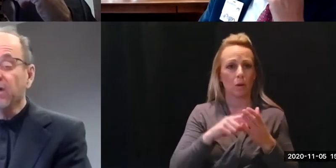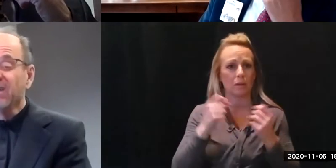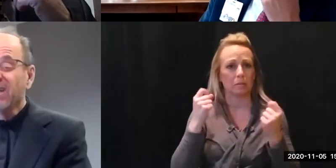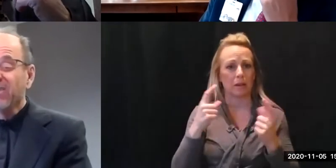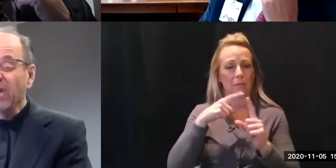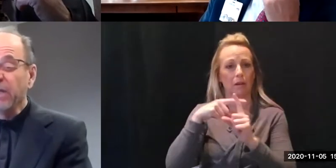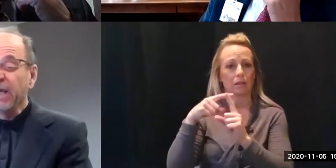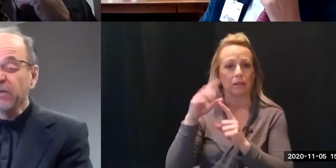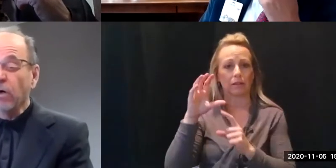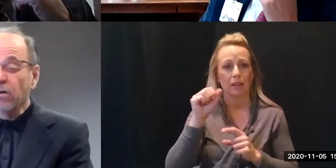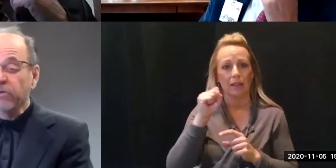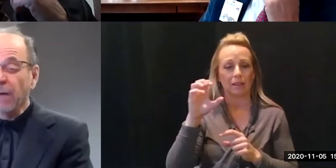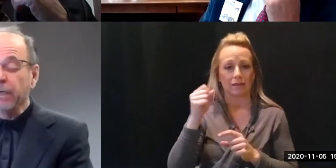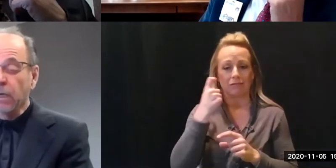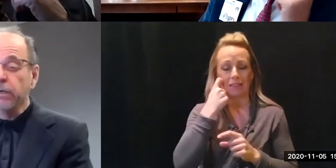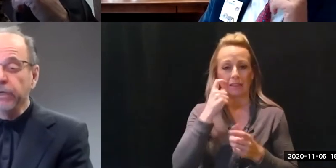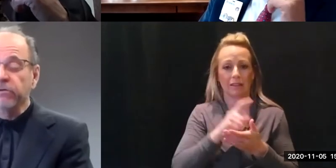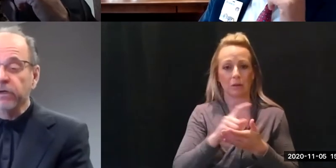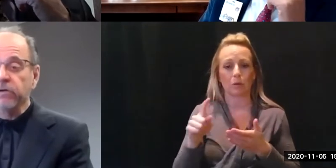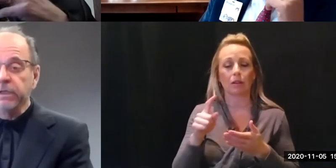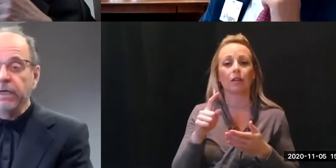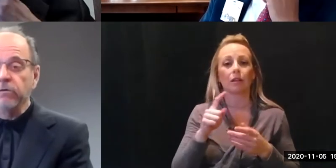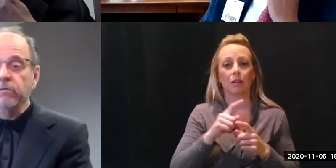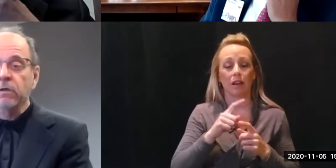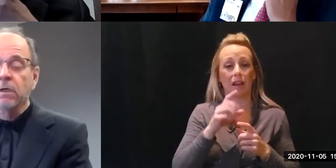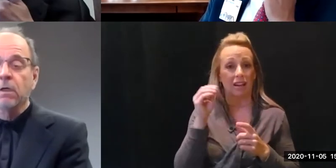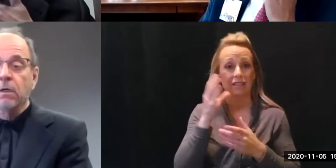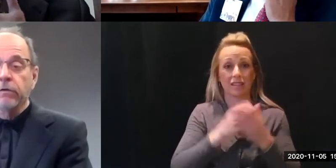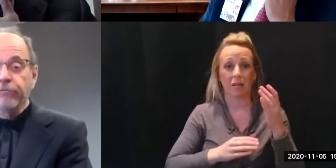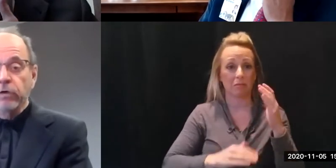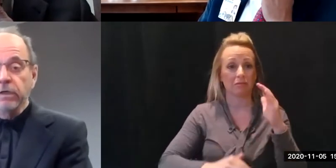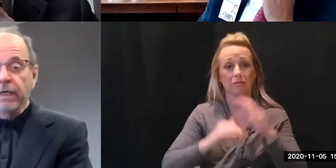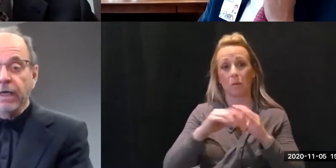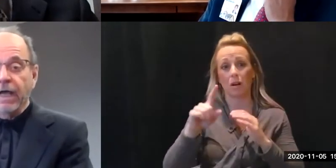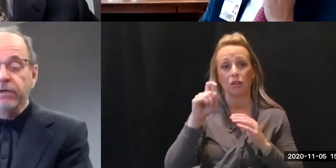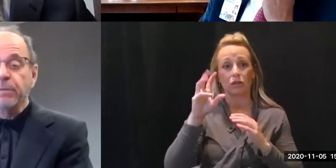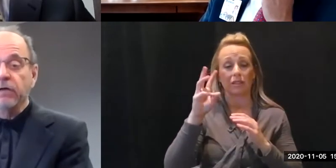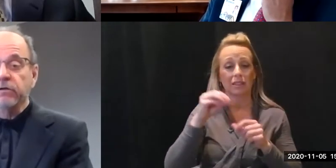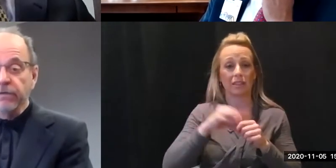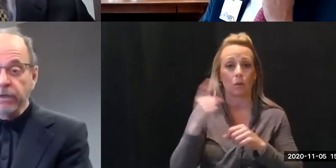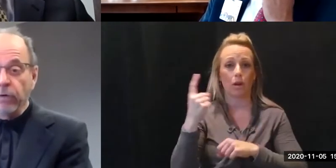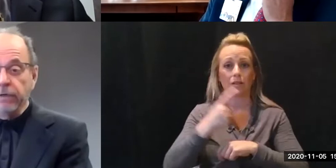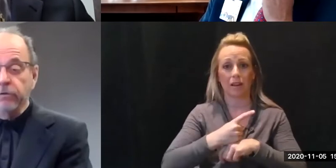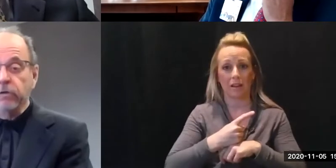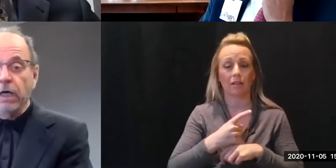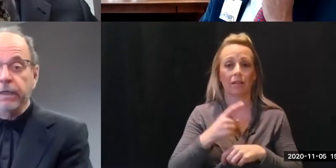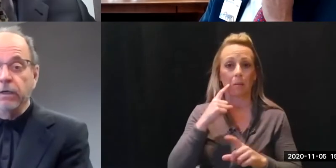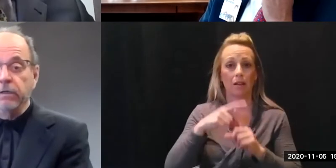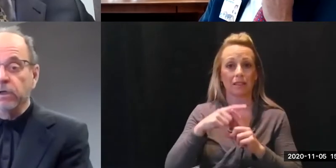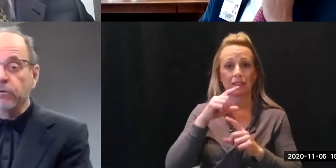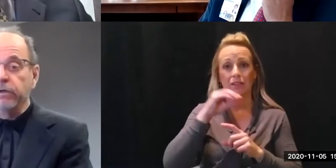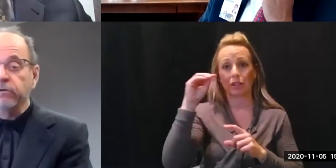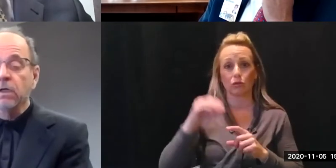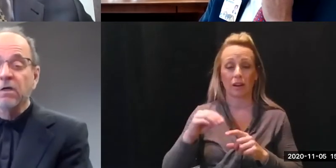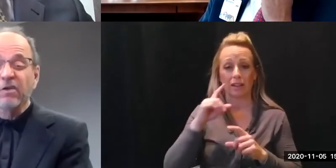week, with some daily totals topping 160 cases, the 14-day average positivity rate for Scott County